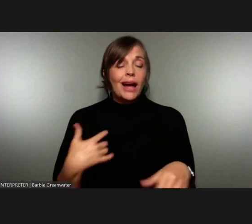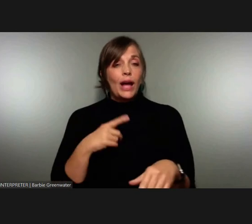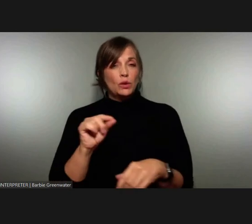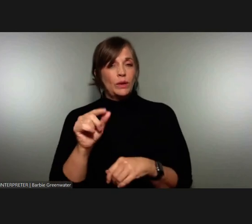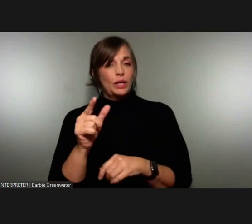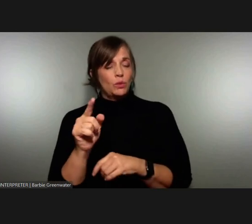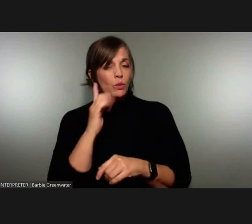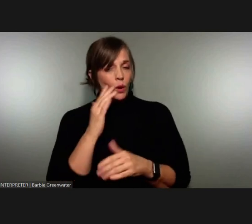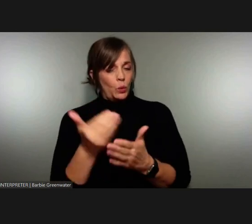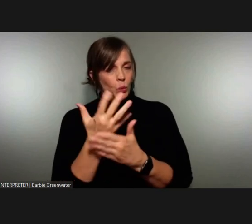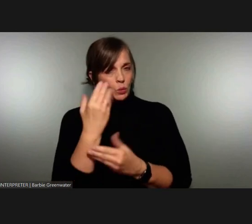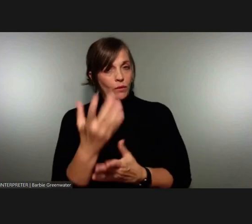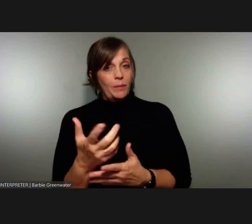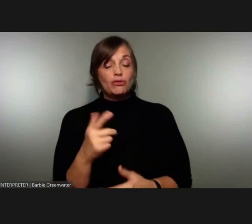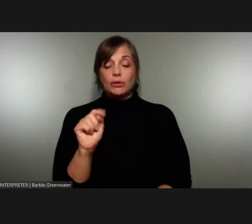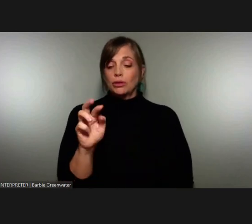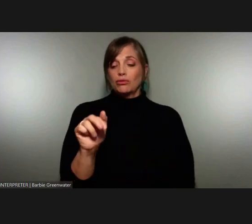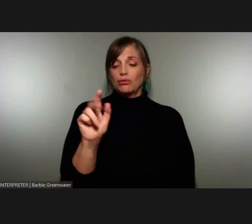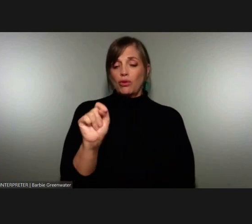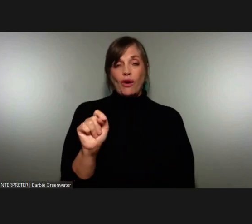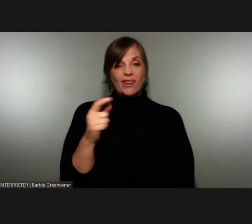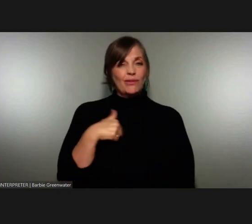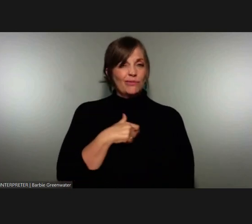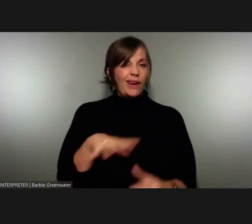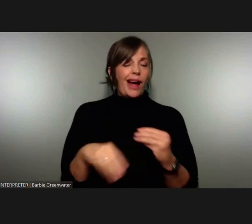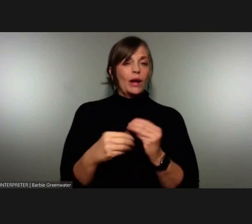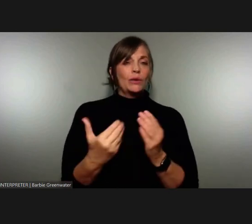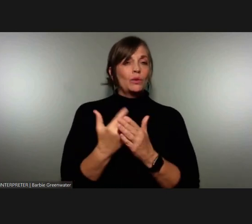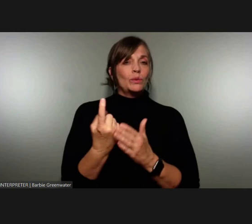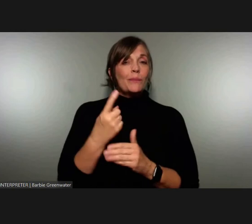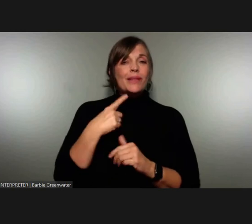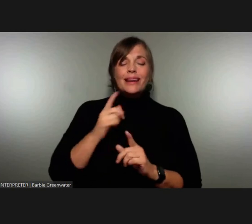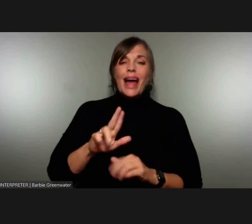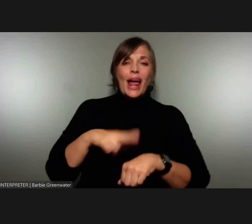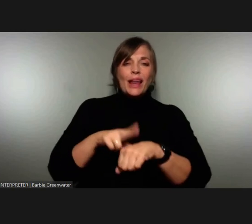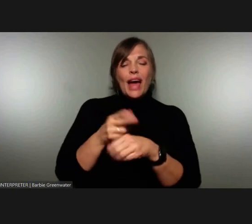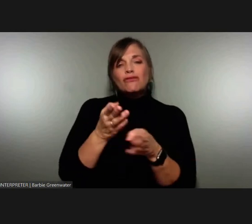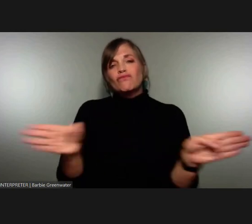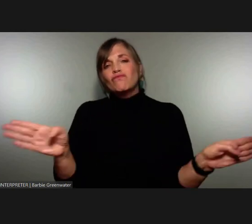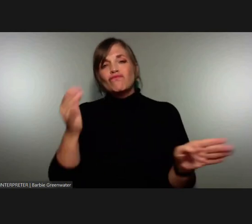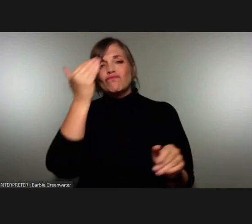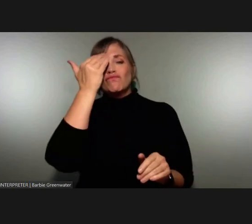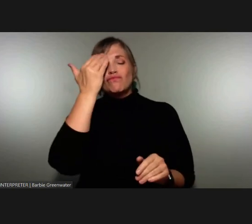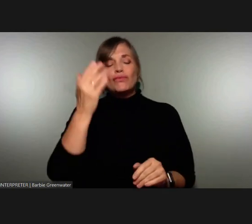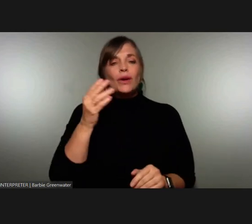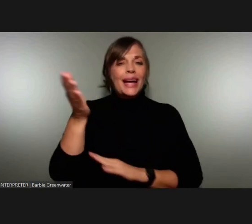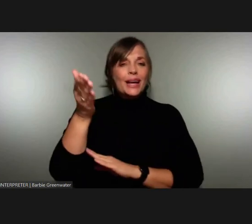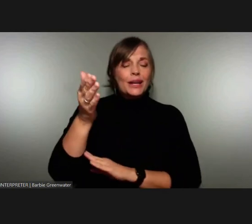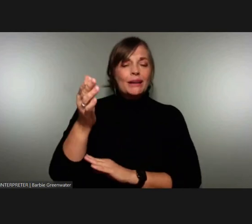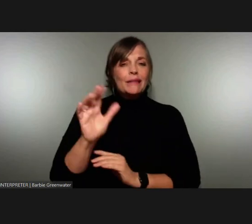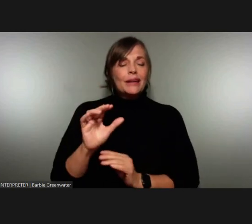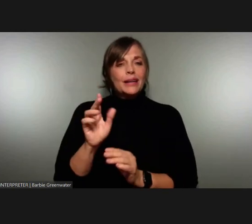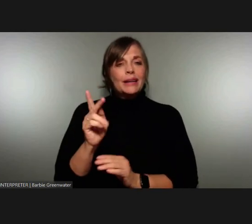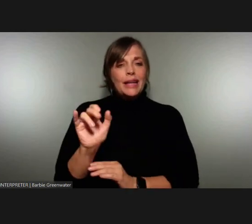TARTA with this program, which is to bring in a national keynote speaker for our community to learn from the best as to